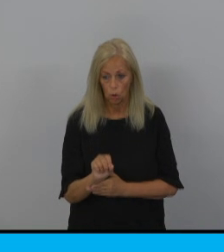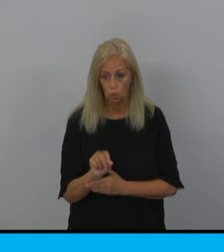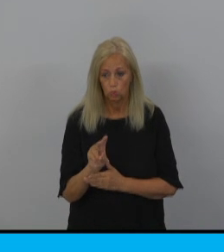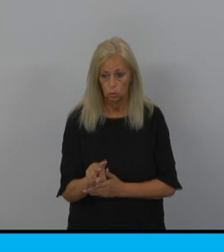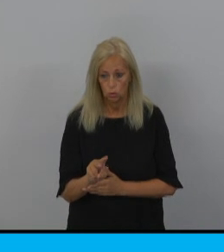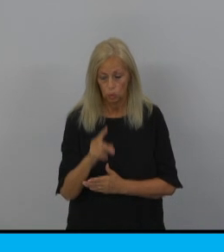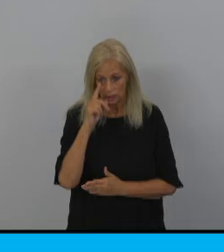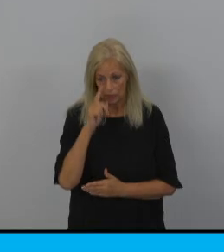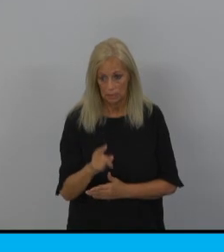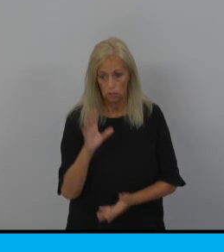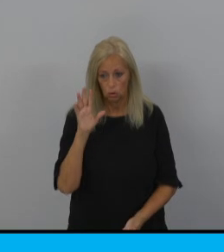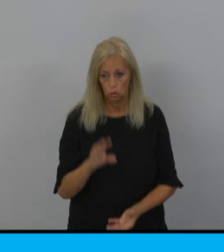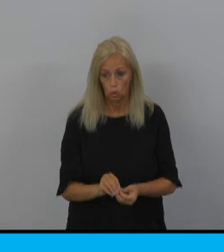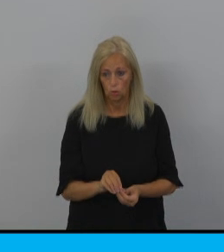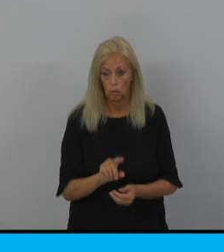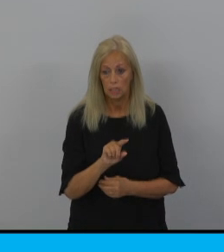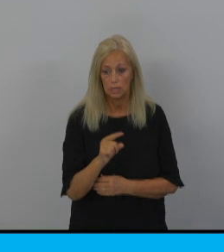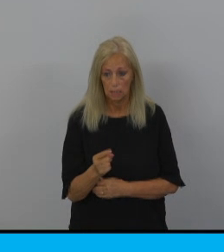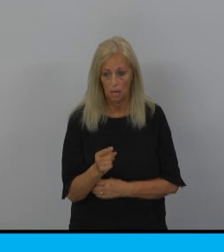for a total tax rate of